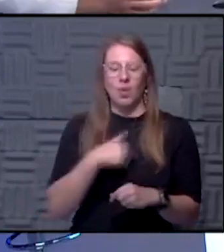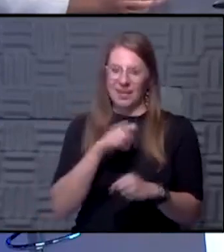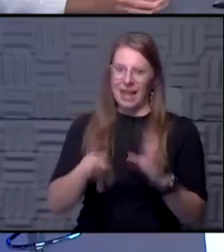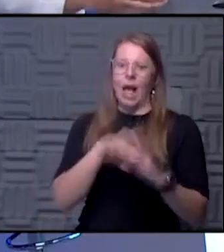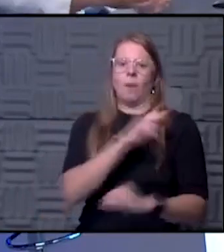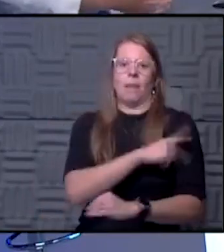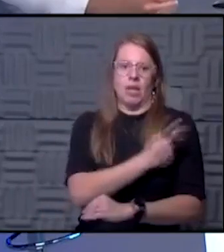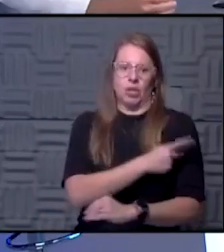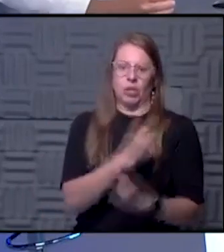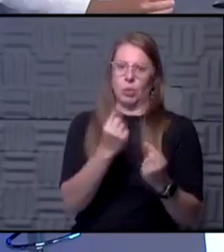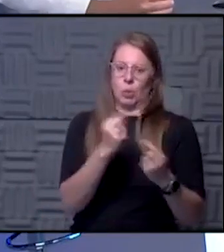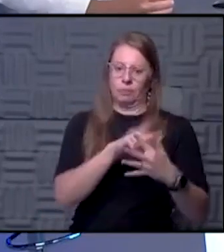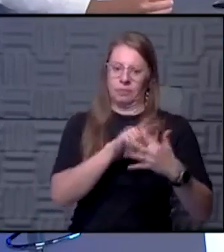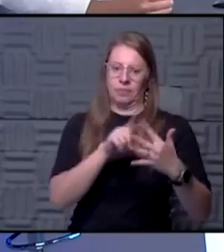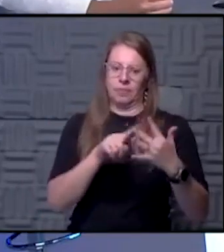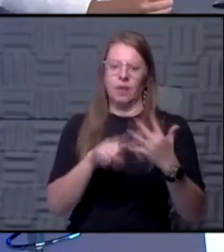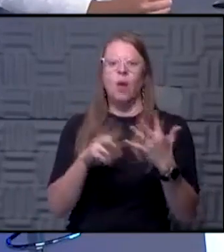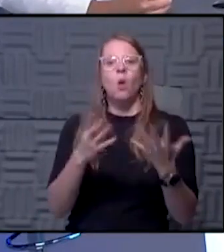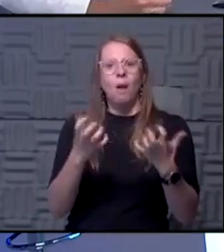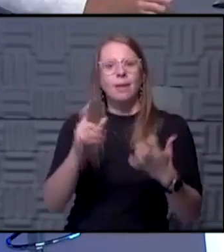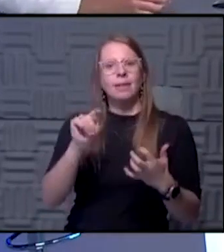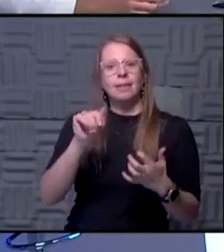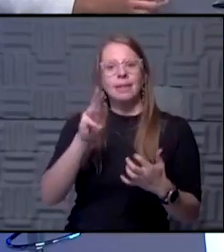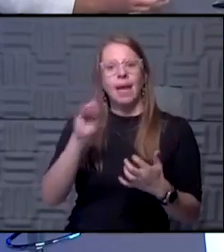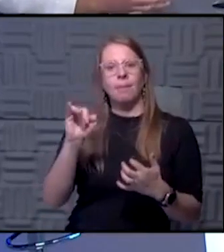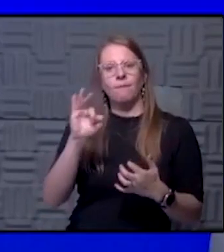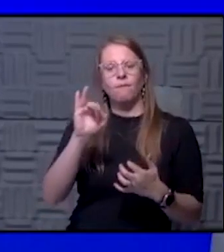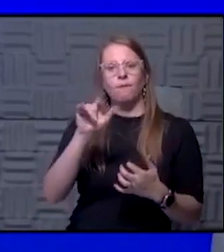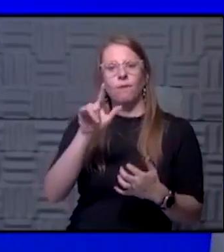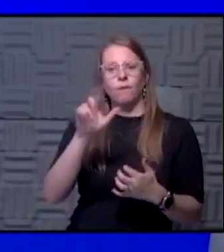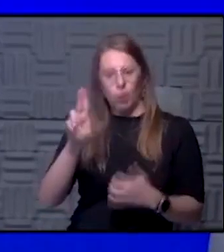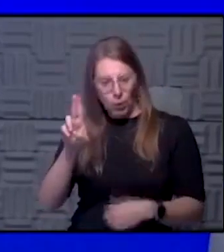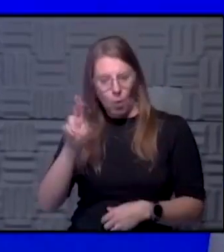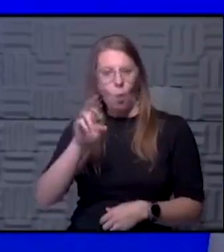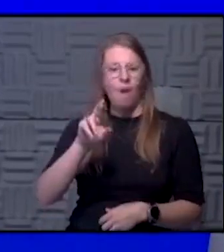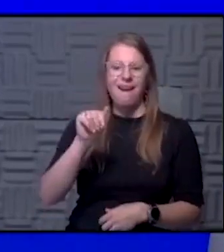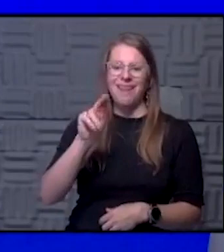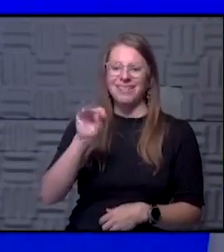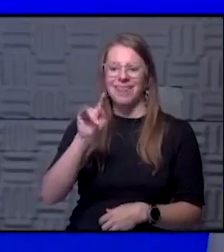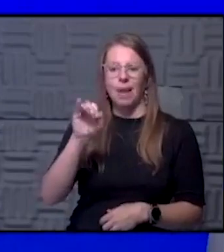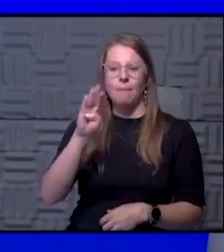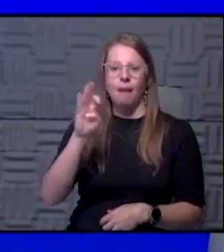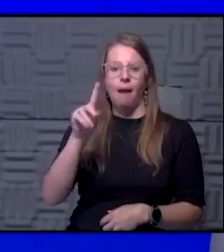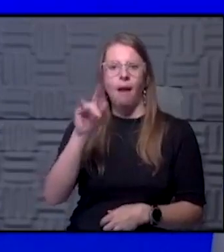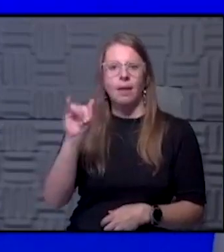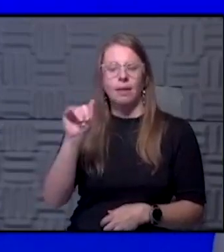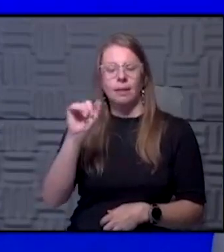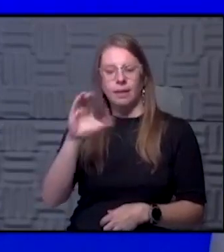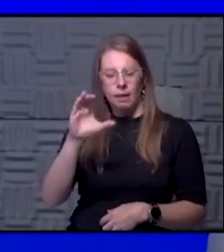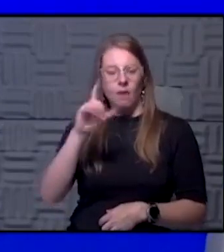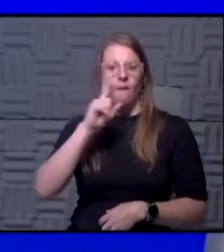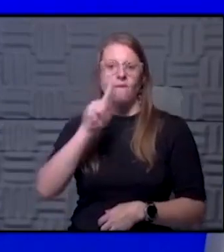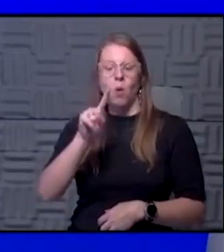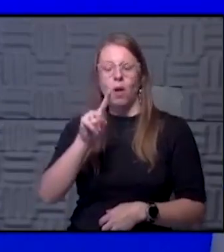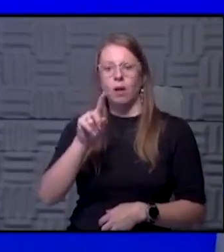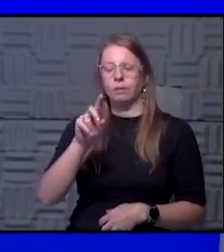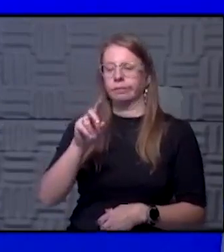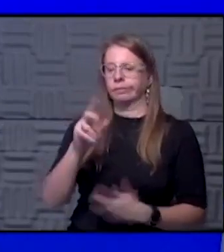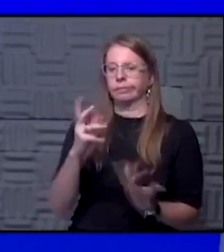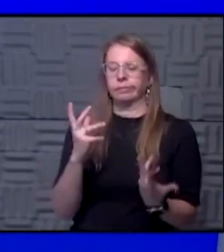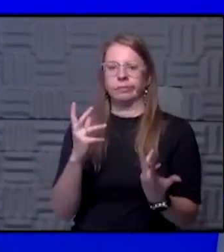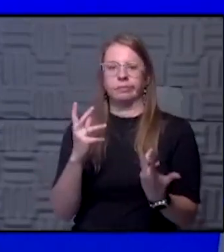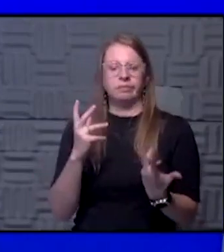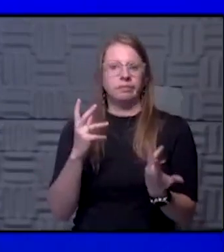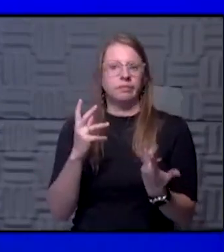don't have this. We would like something like Tamiflu for influenza or like an antibiotic for a sinus infection or a urinary tract infection that we can give to